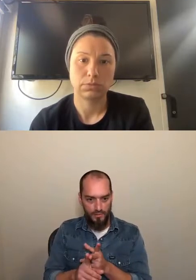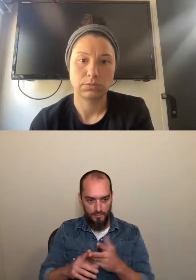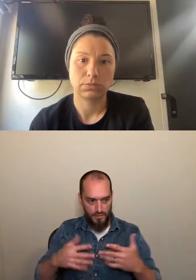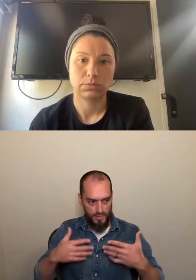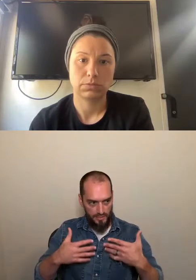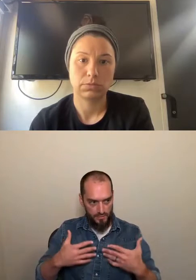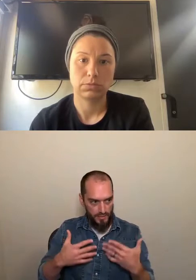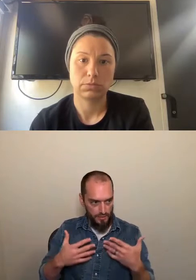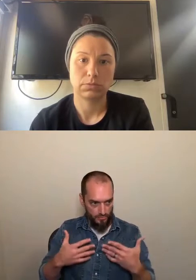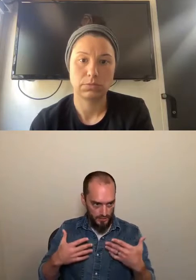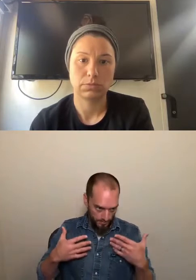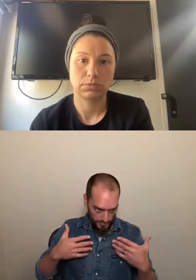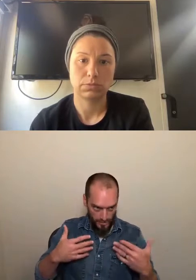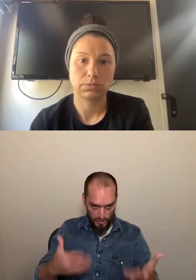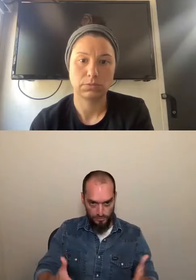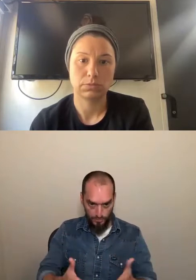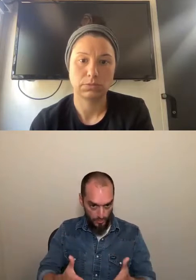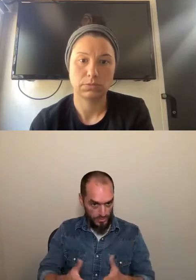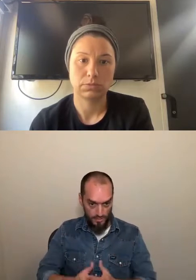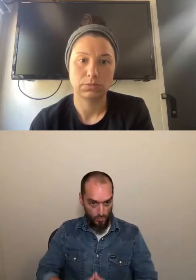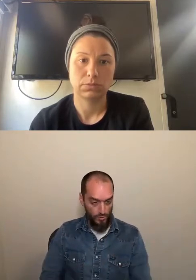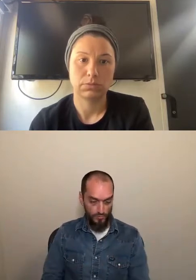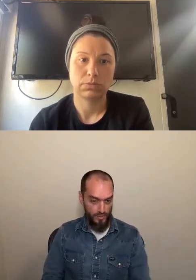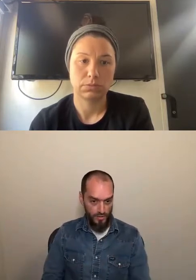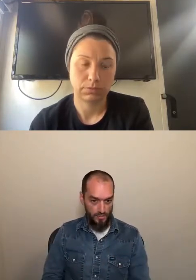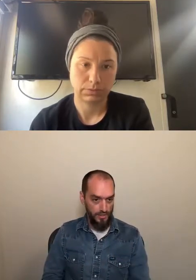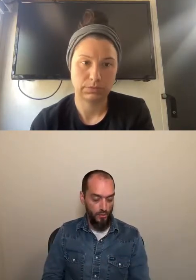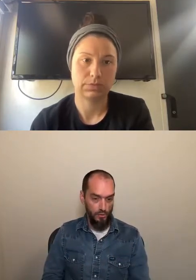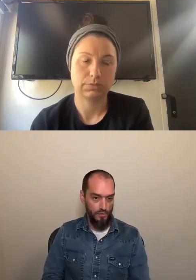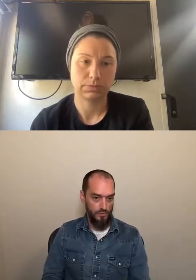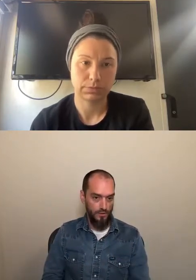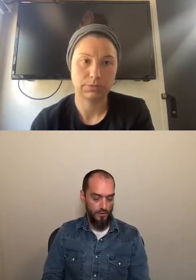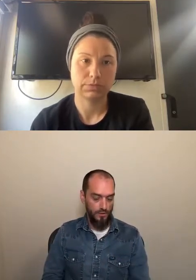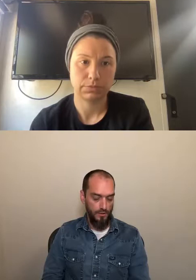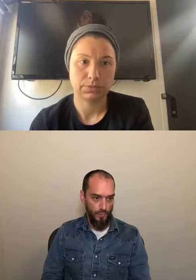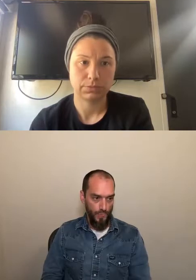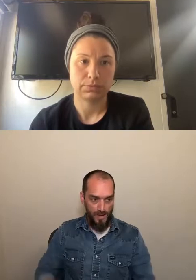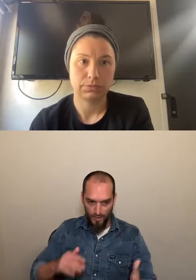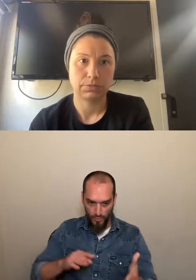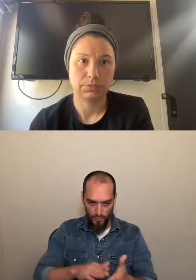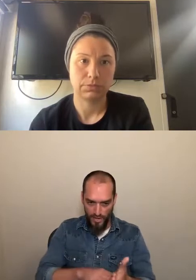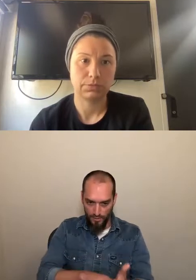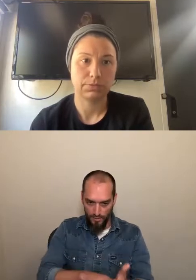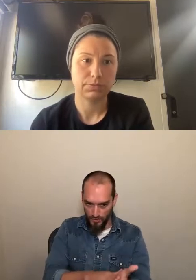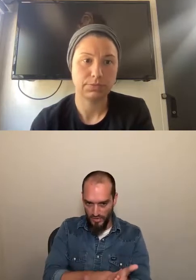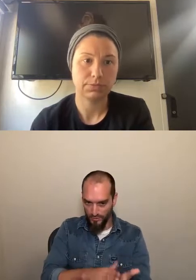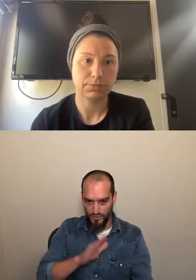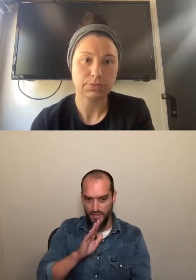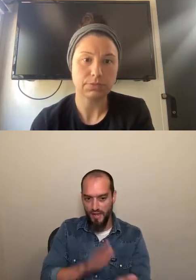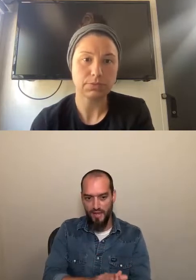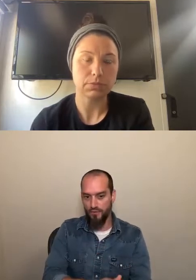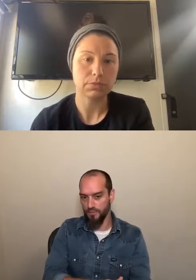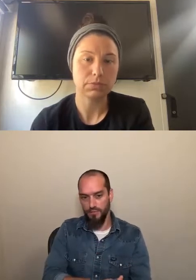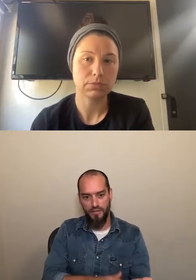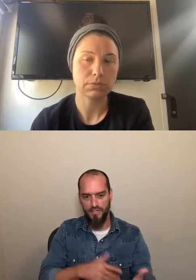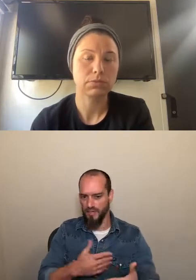that. Something that gives me the reason to believe I should go inside that wall to find out, then I will. But I go in with cameras first. I don't just say,